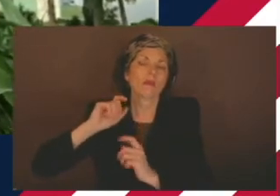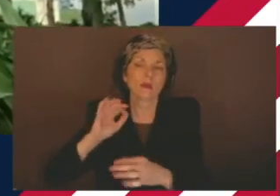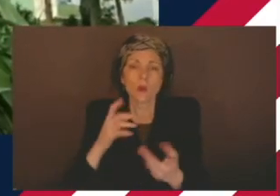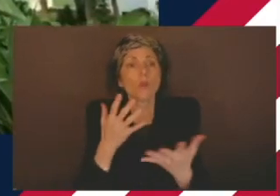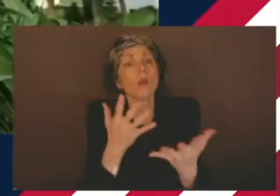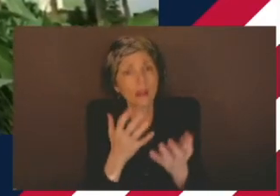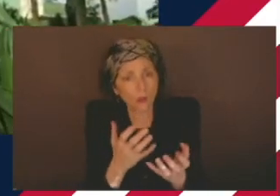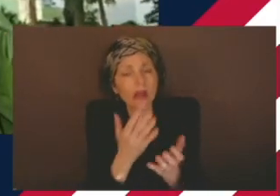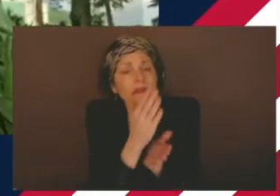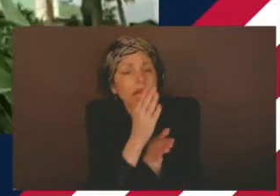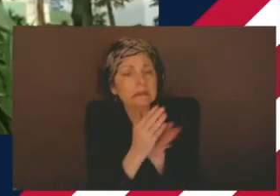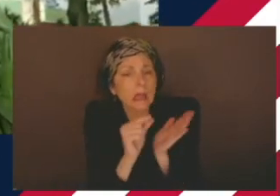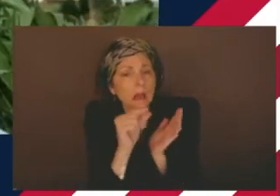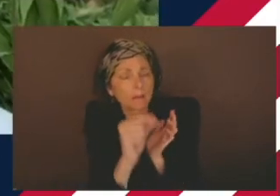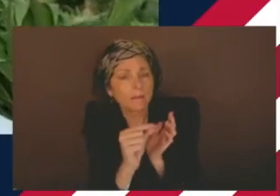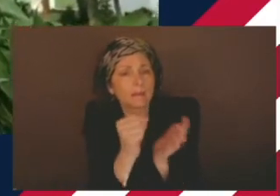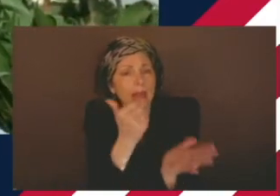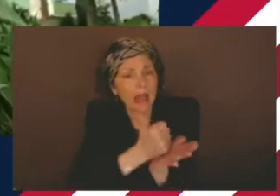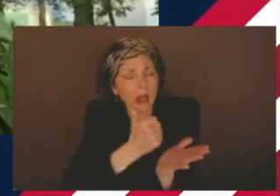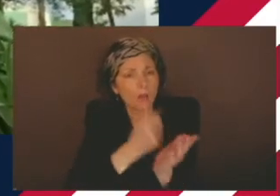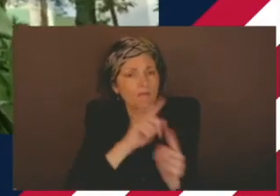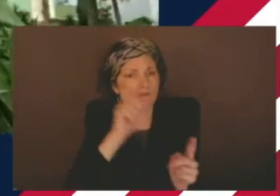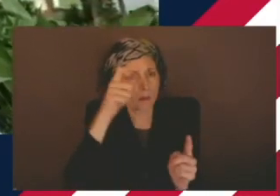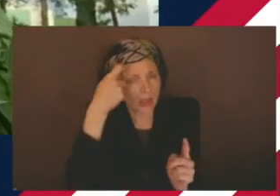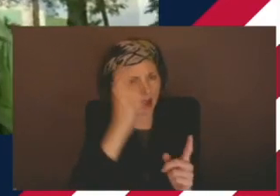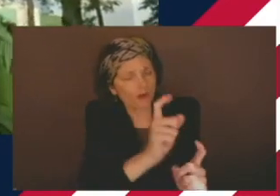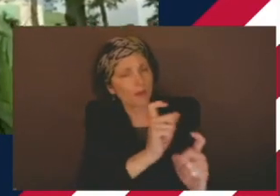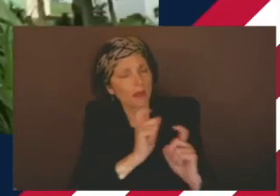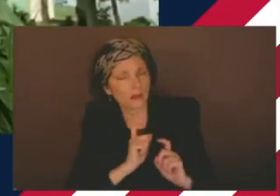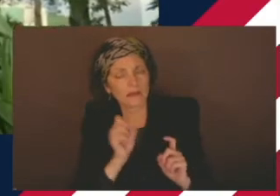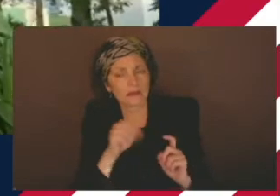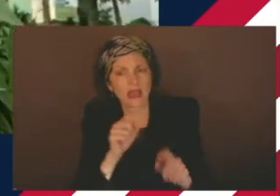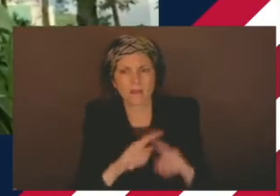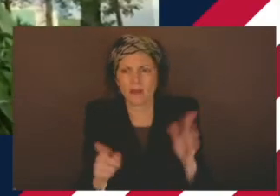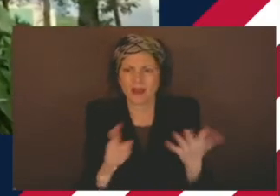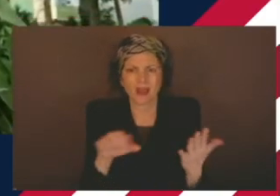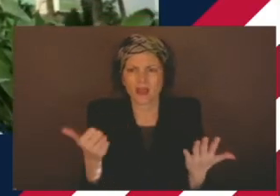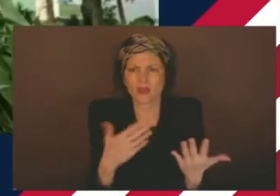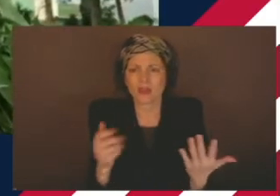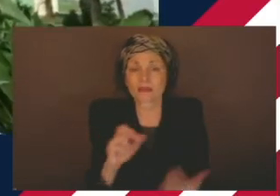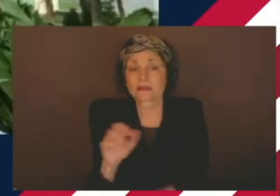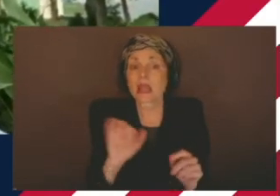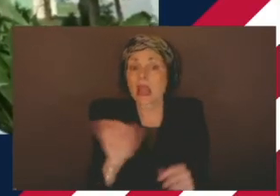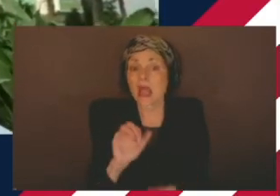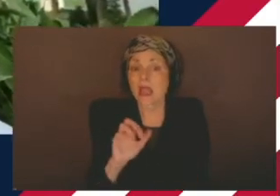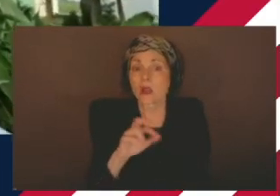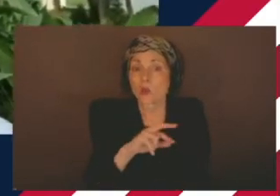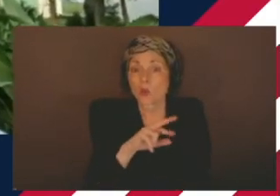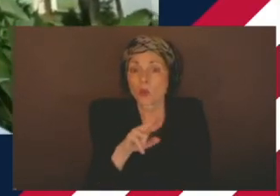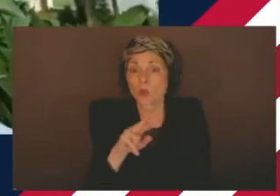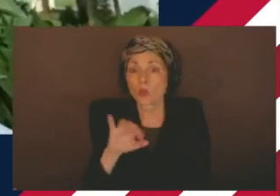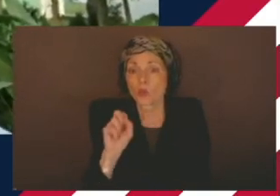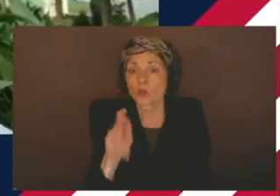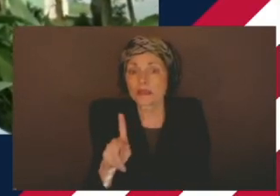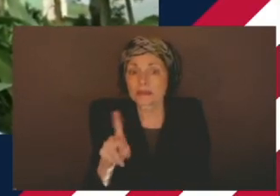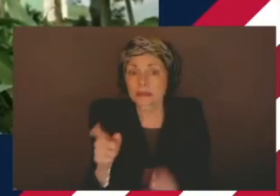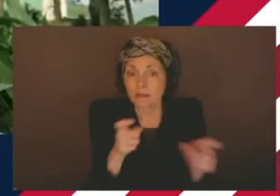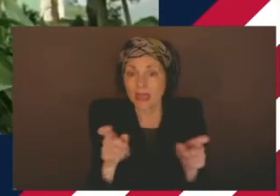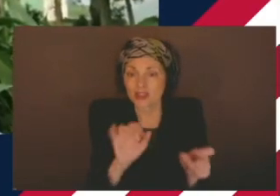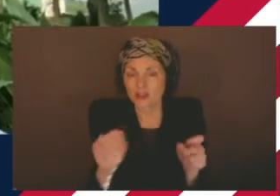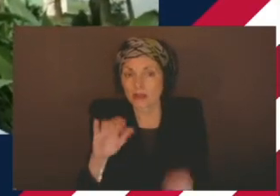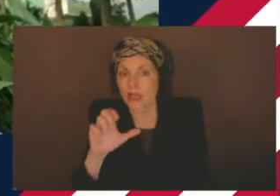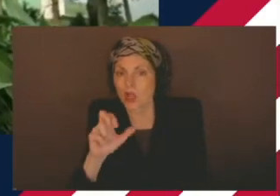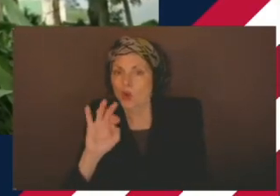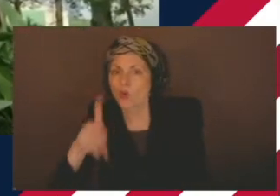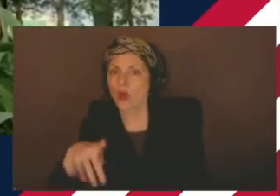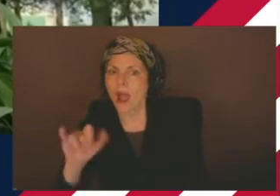need it, and for risk management like crop insurance is very important to us. Also, we need a president who will